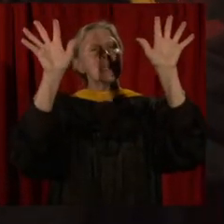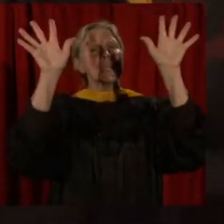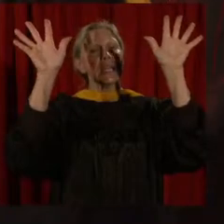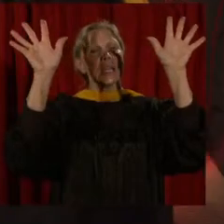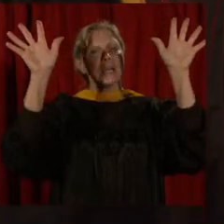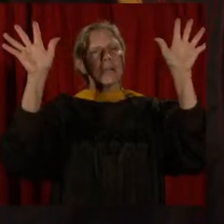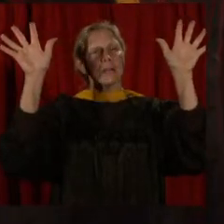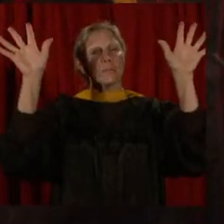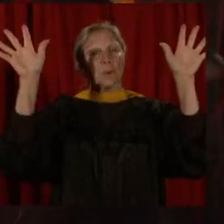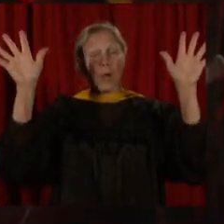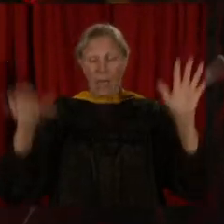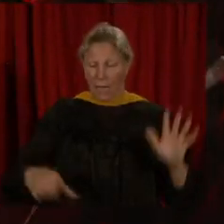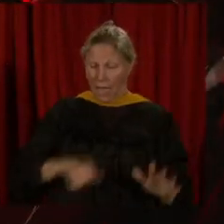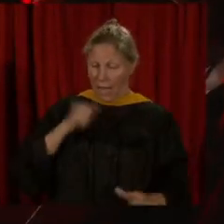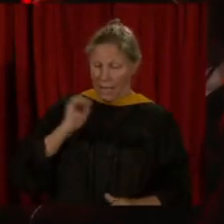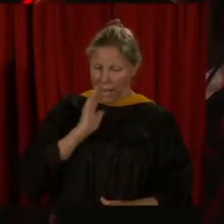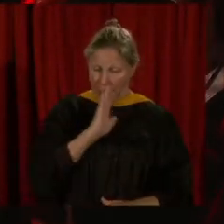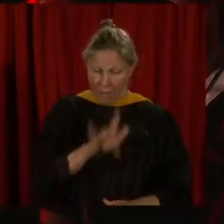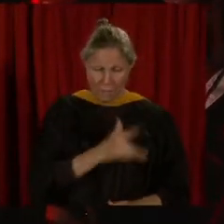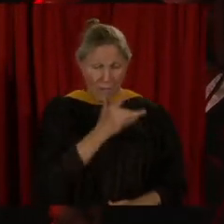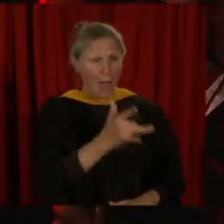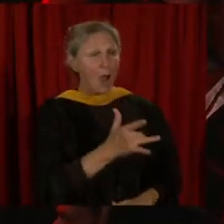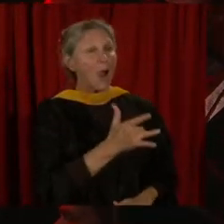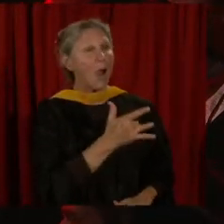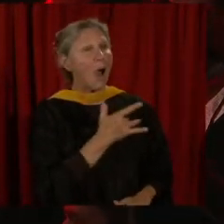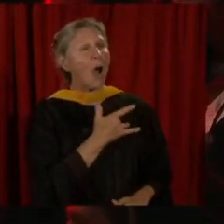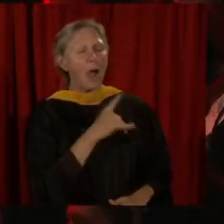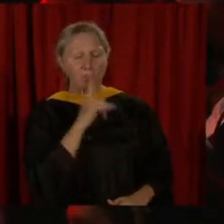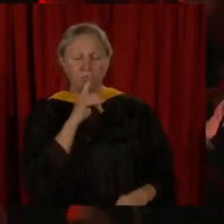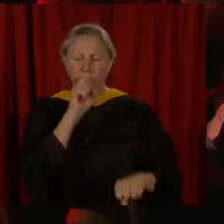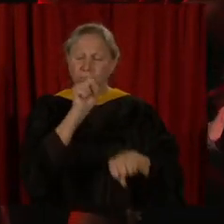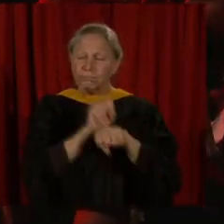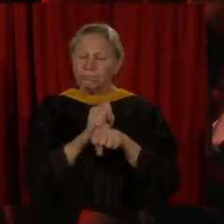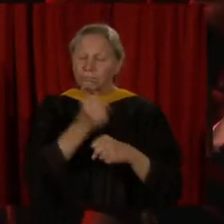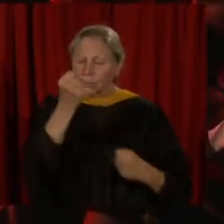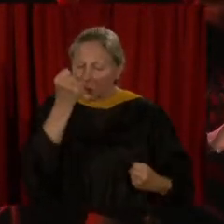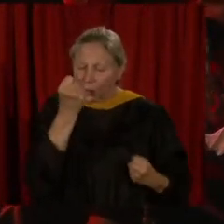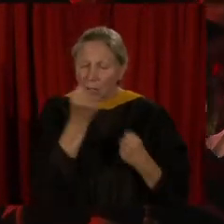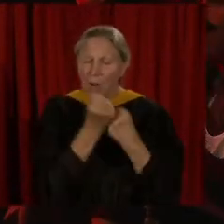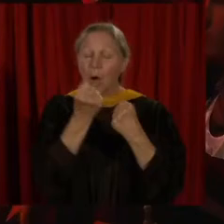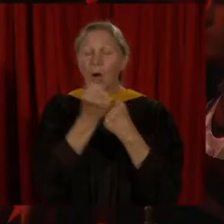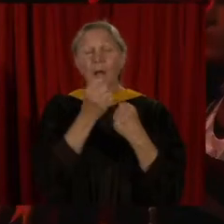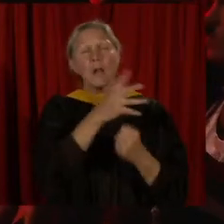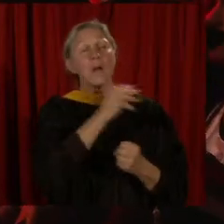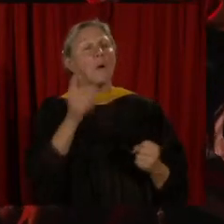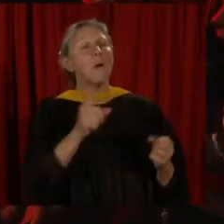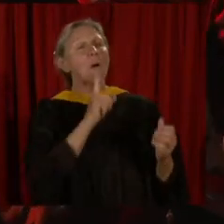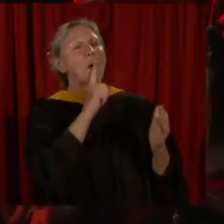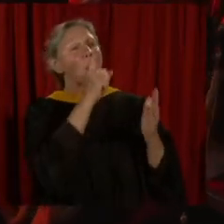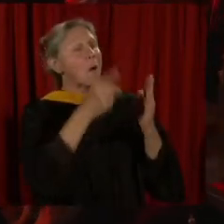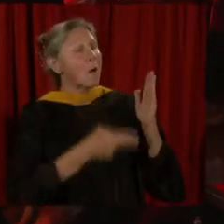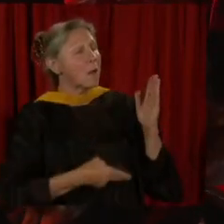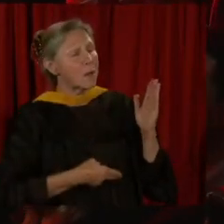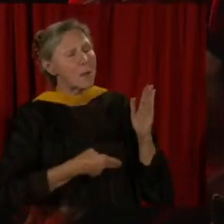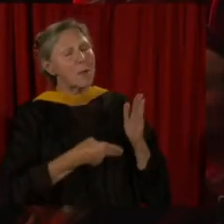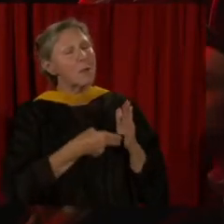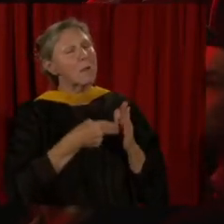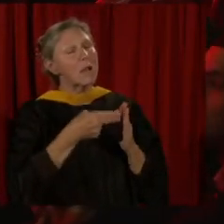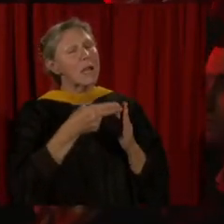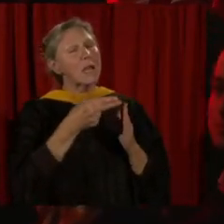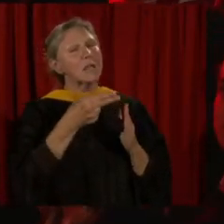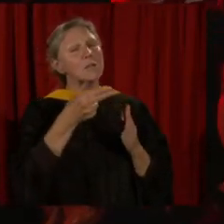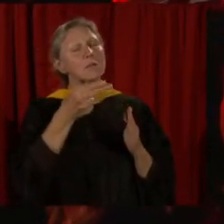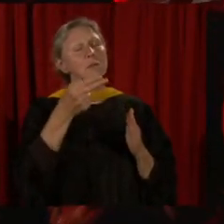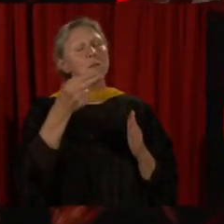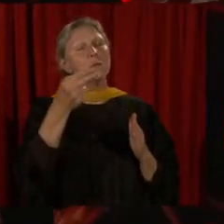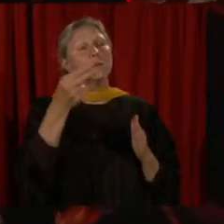lighted, pride of our hearts that are loyal